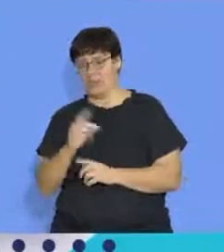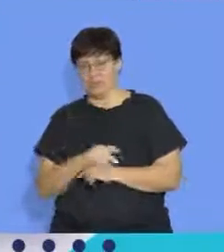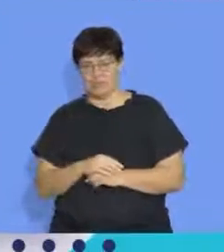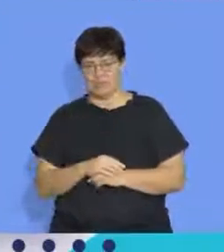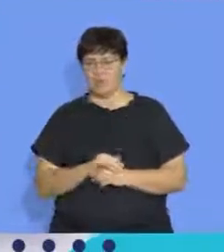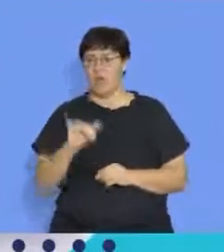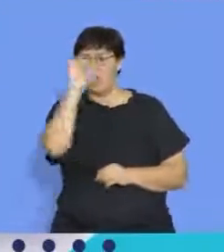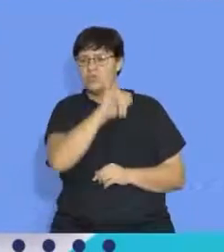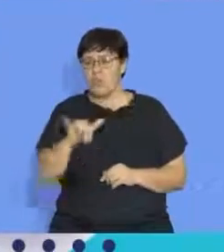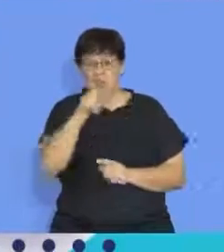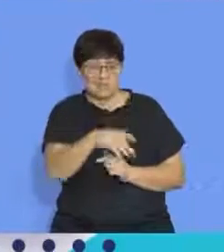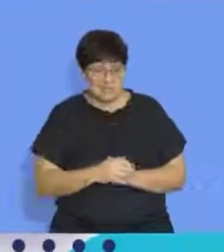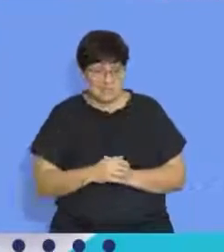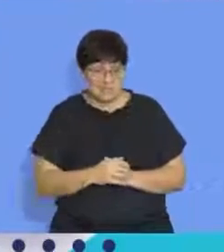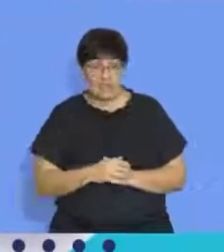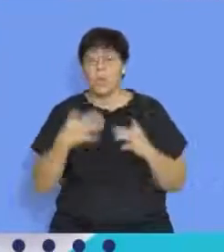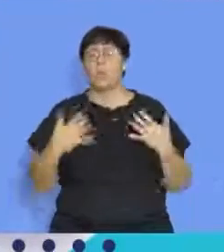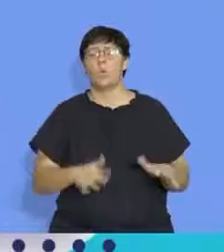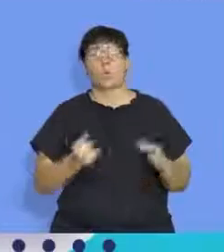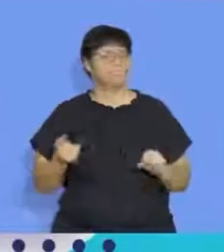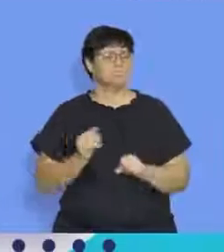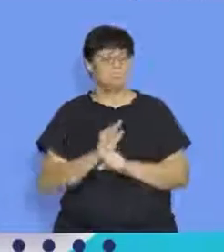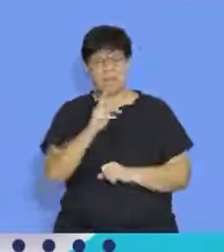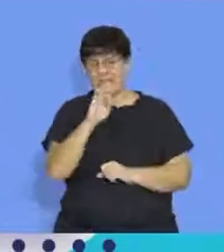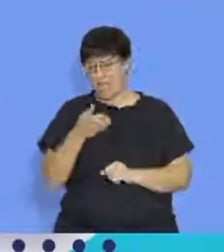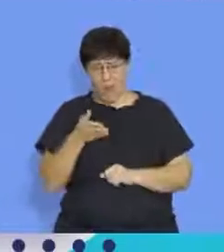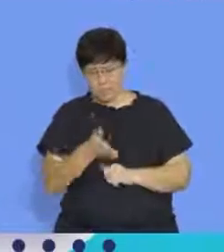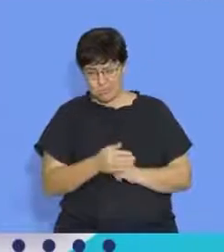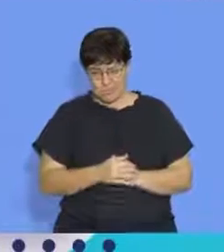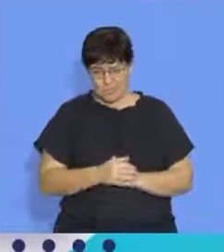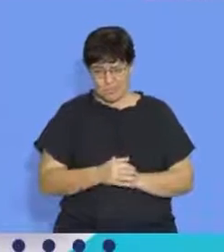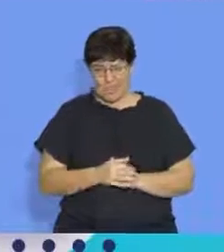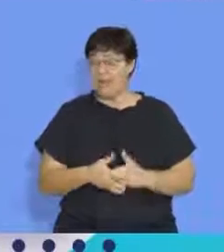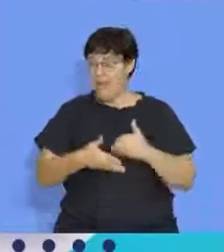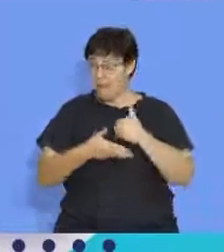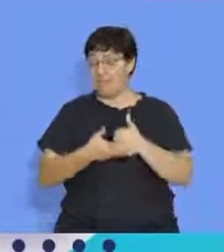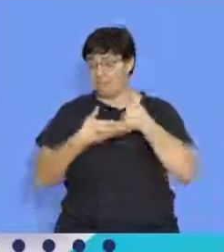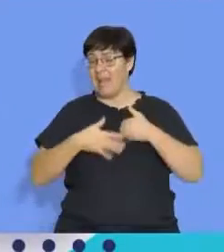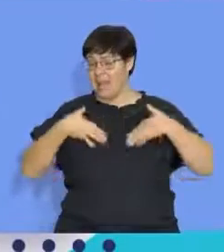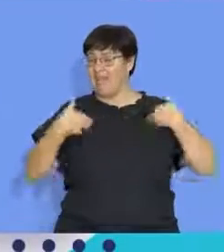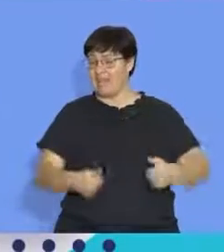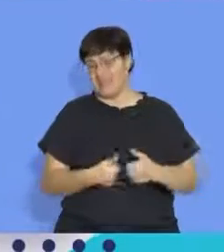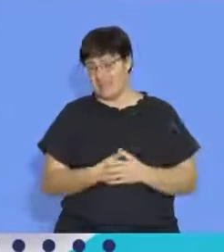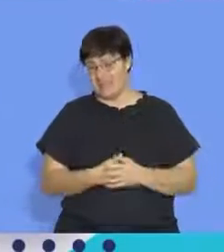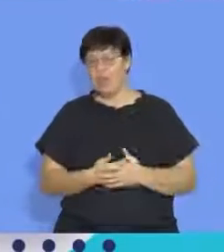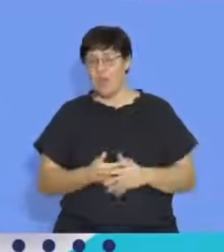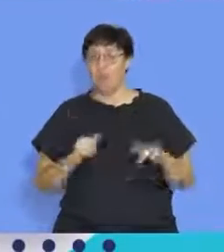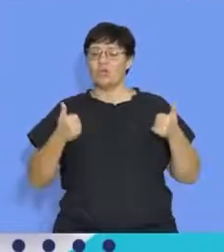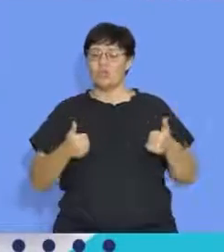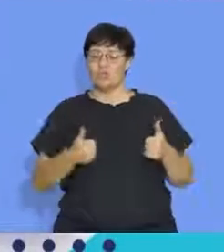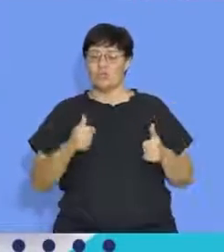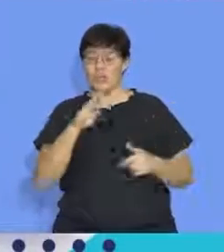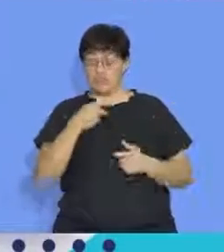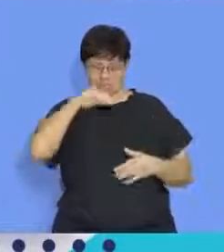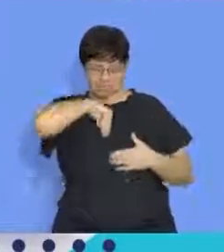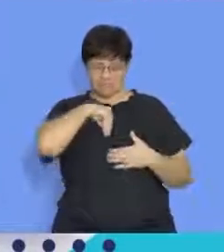Right. Yogurt is packed full of bacteria, really healthy for us, gives us that good bacteria that we need,